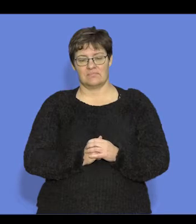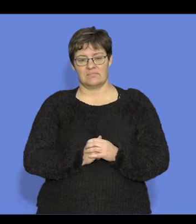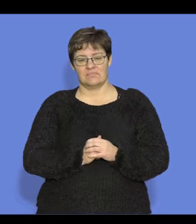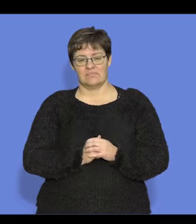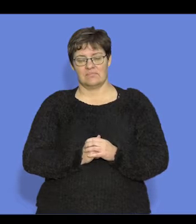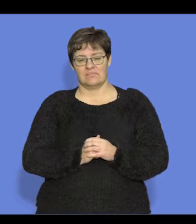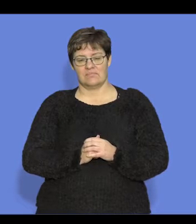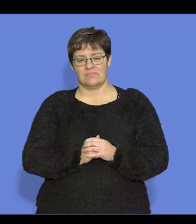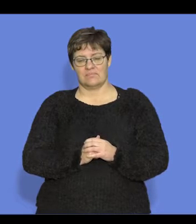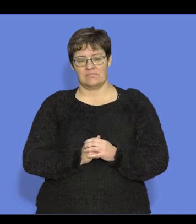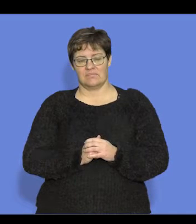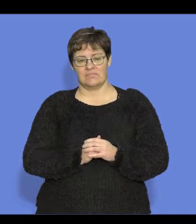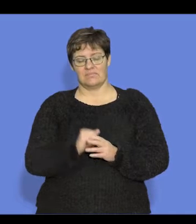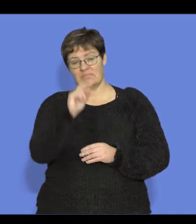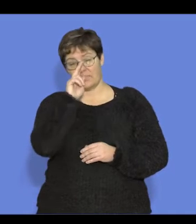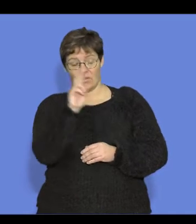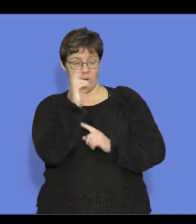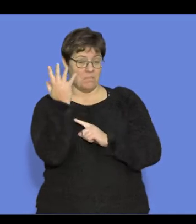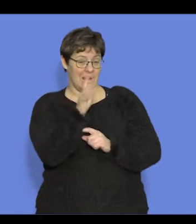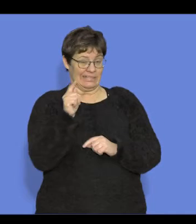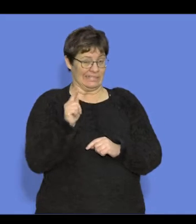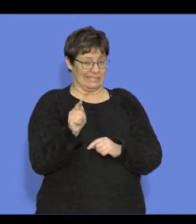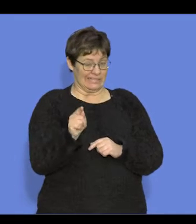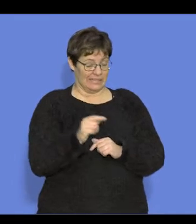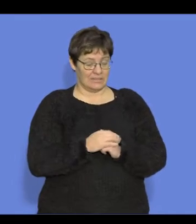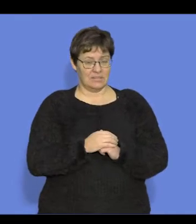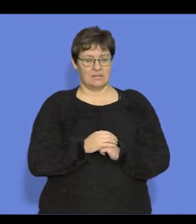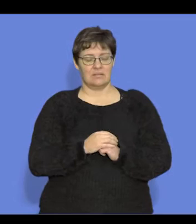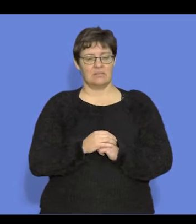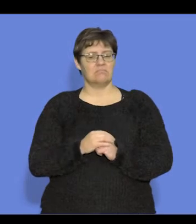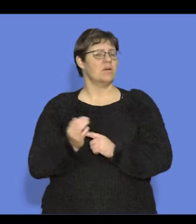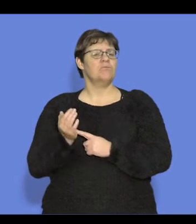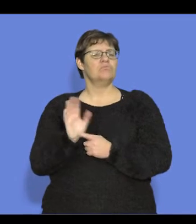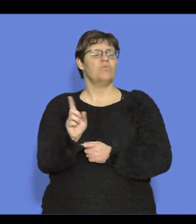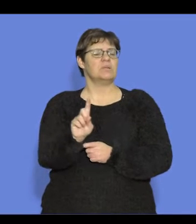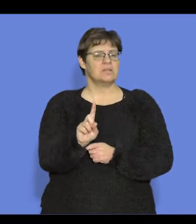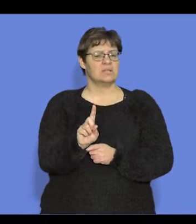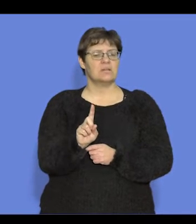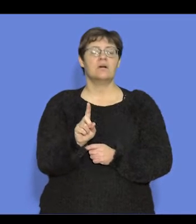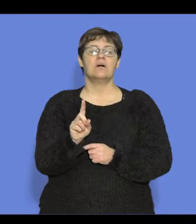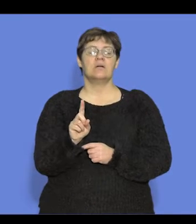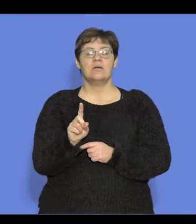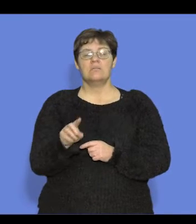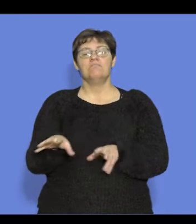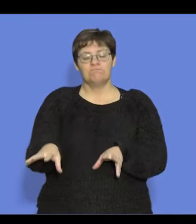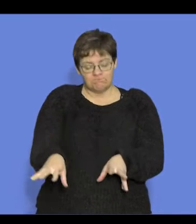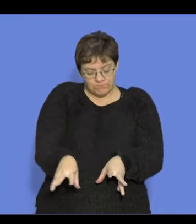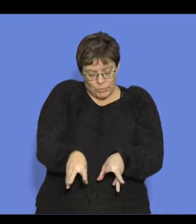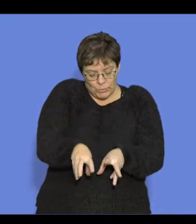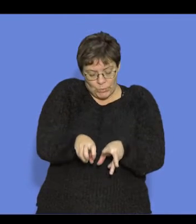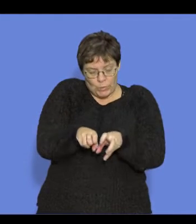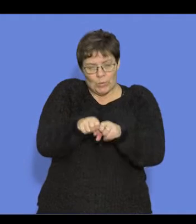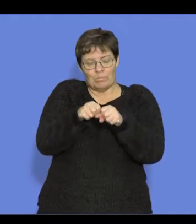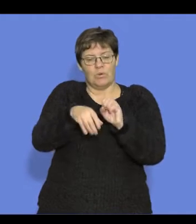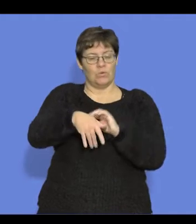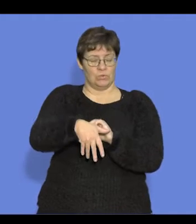If we look at this plant, it is showing a plant absorbing something through its roots. But